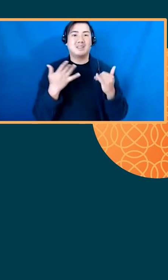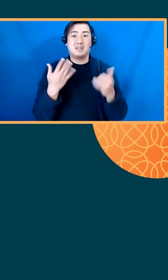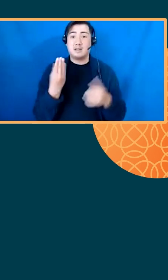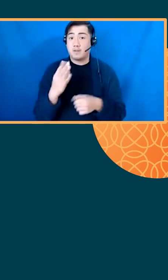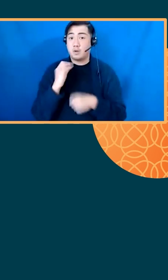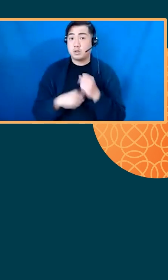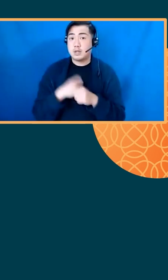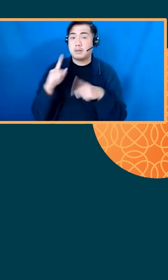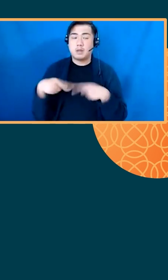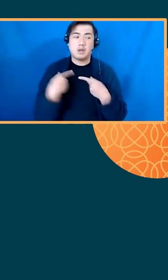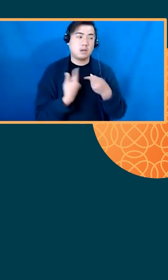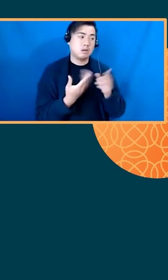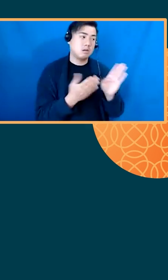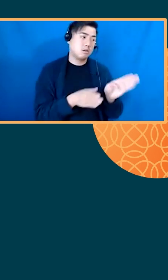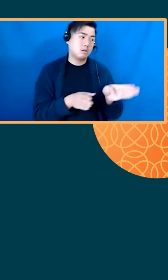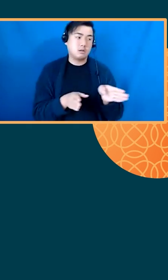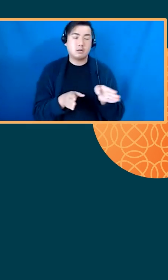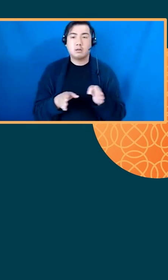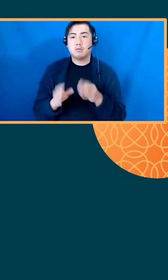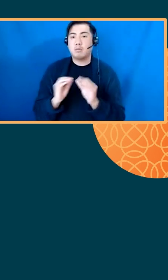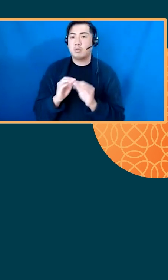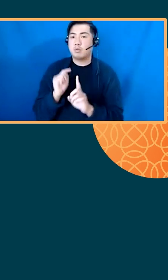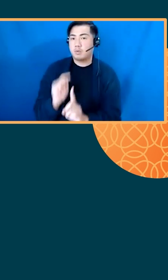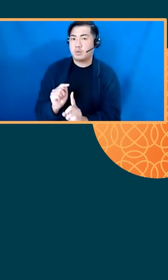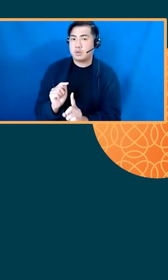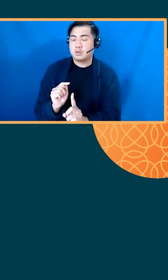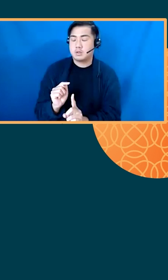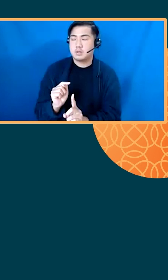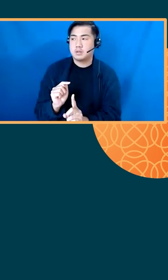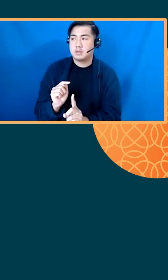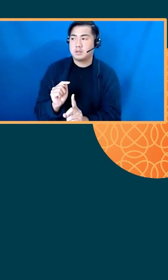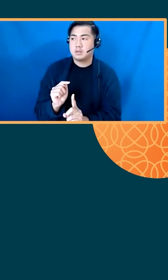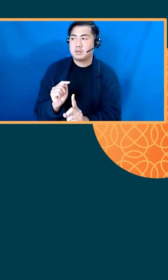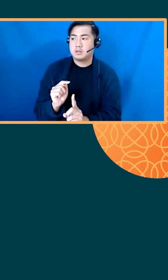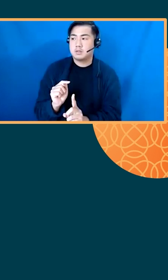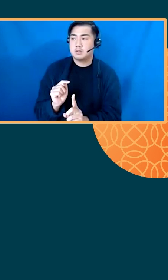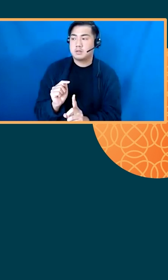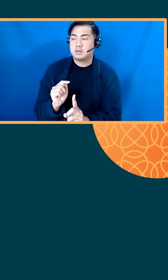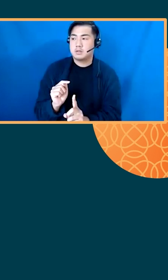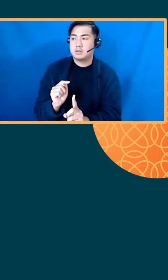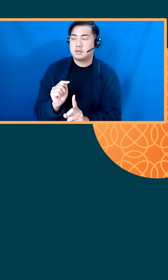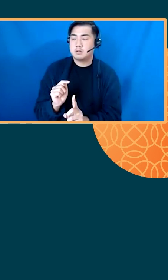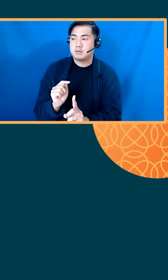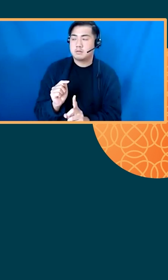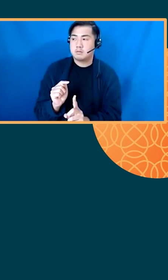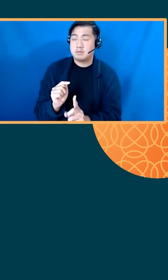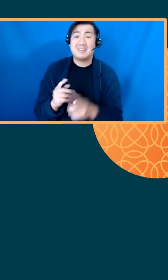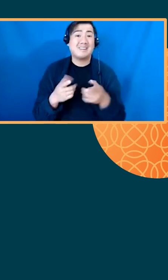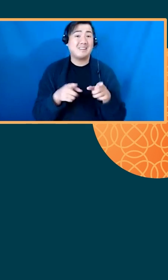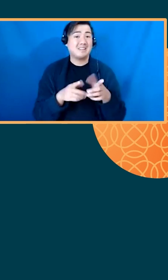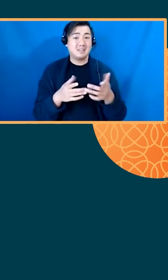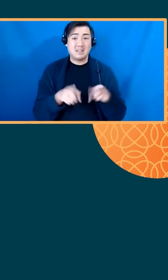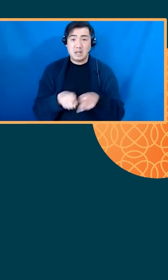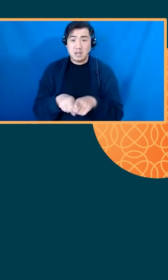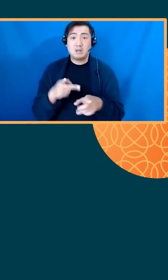of years is, which is, like, this is the place that I came into as professionally. I